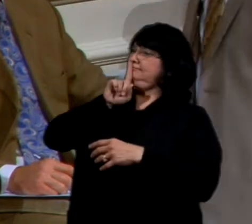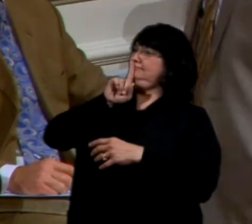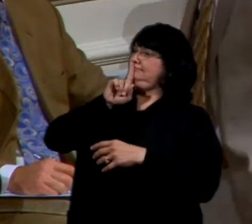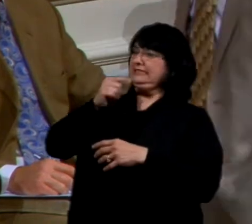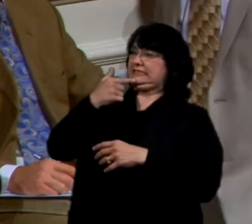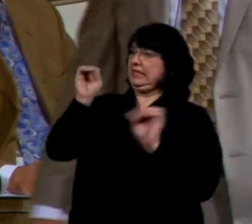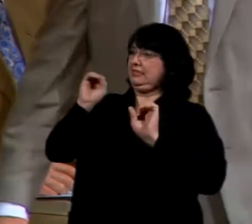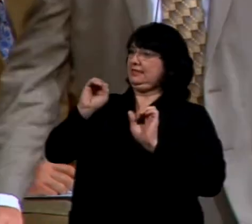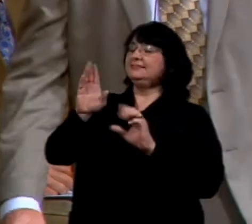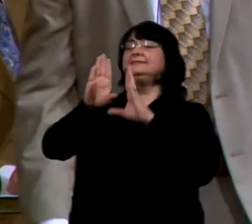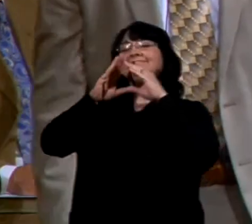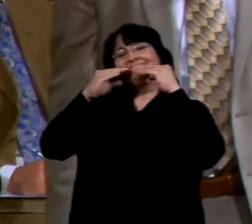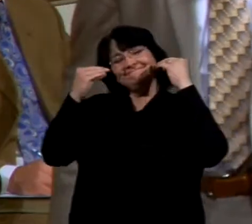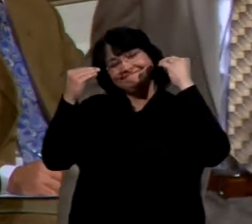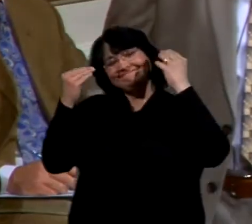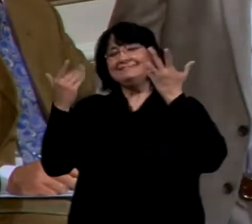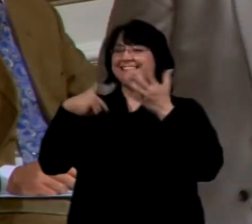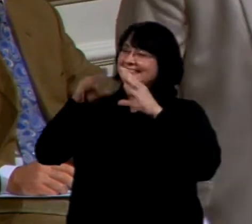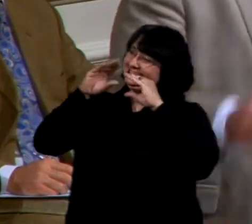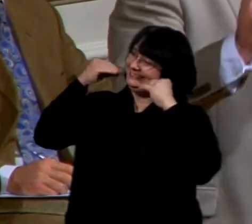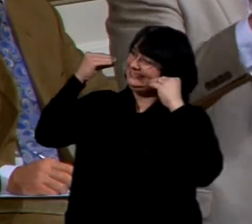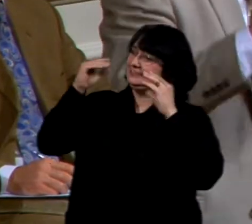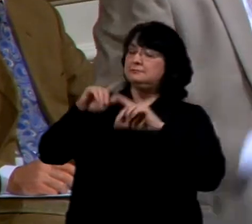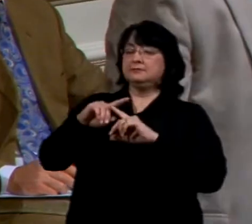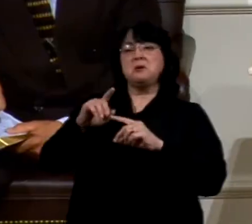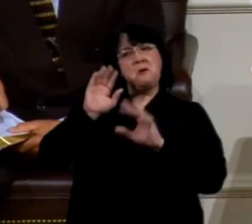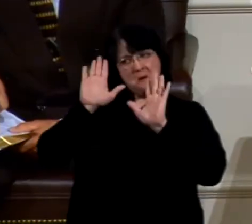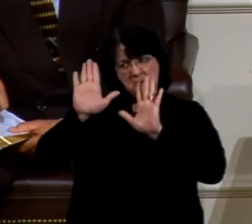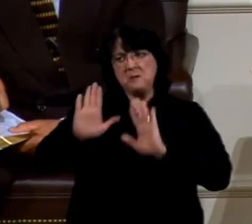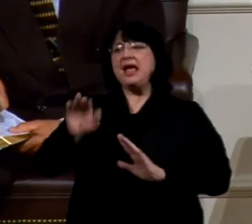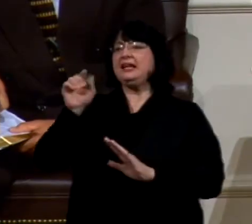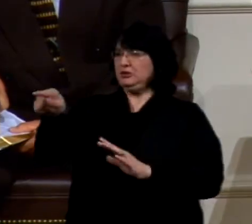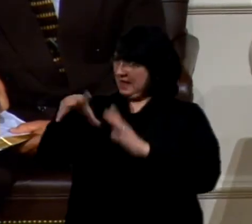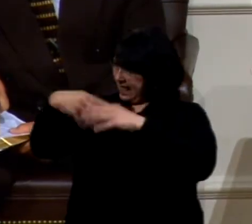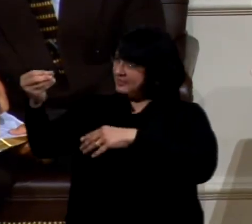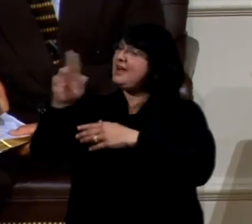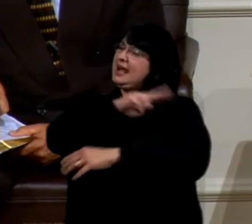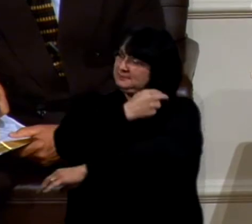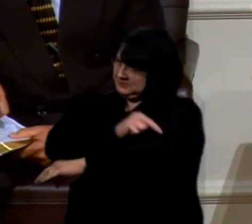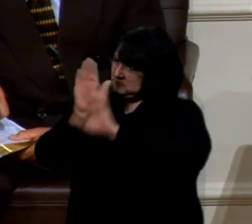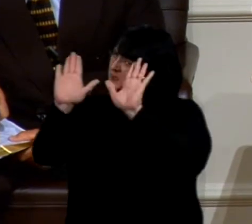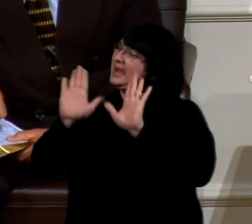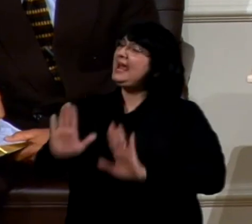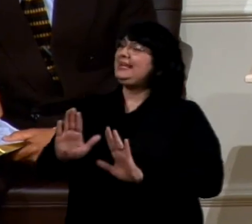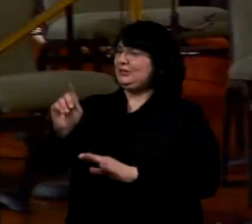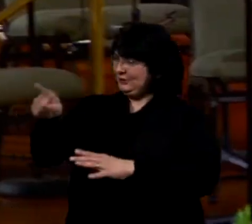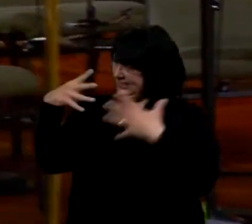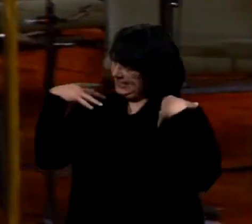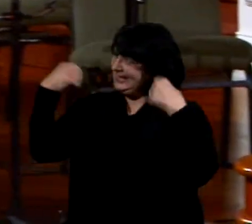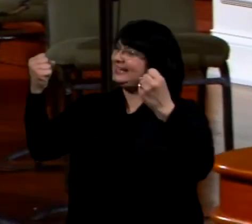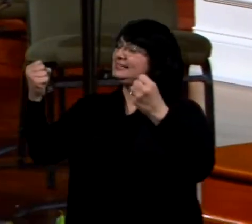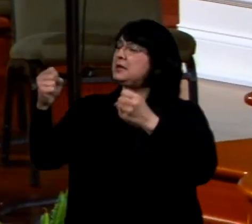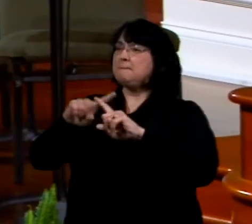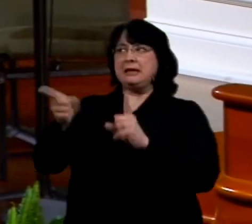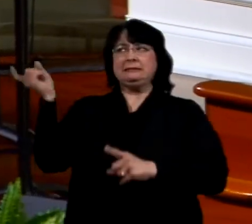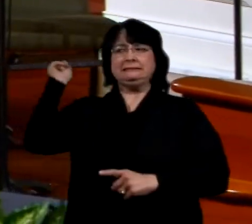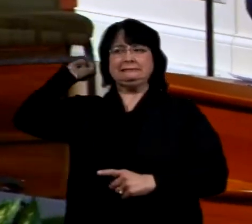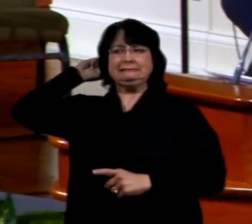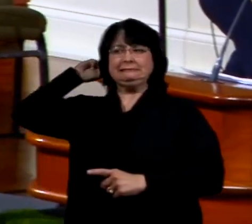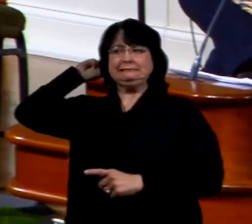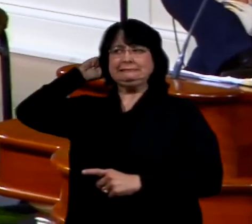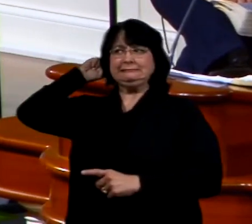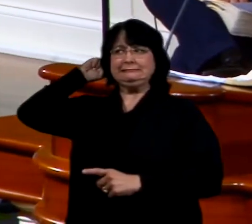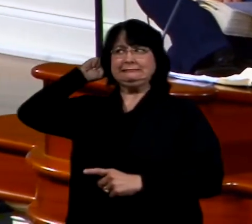Outwardly, I'm smiling. That's great you got out of the hospital. That's great that you got healed. But in my mind, I'm